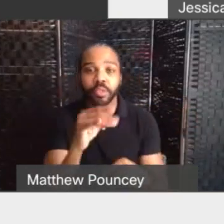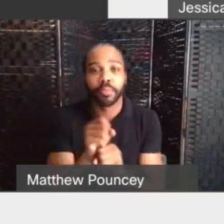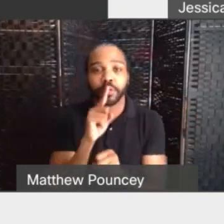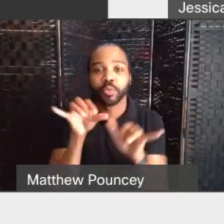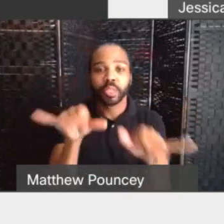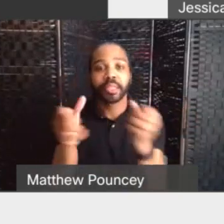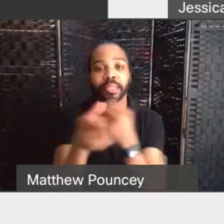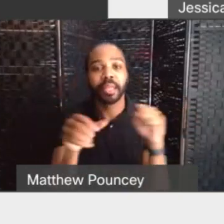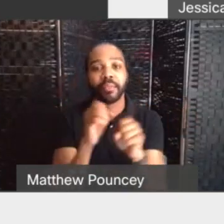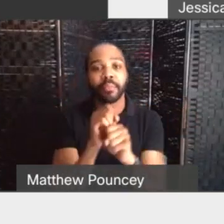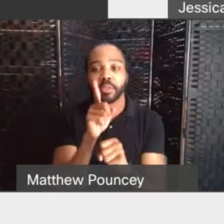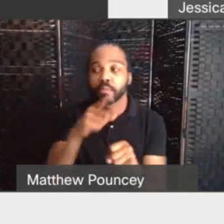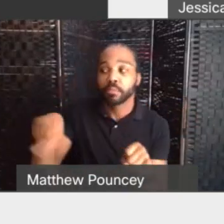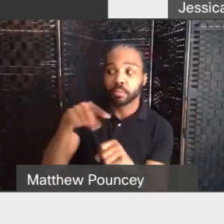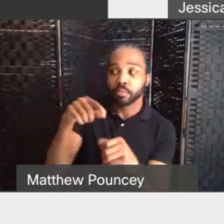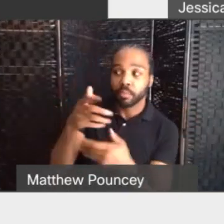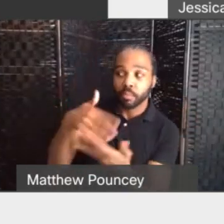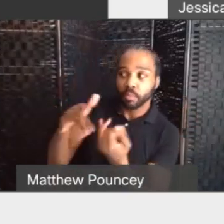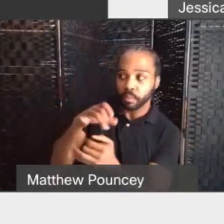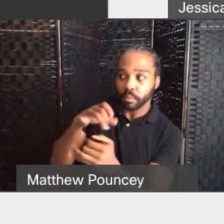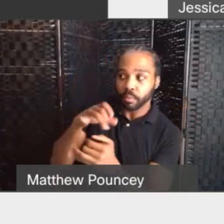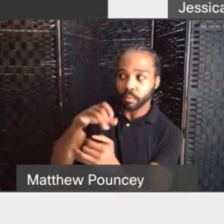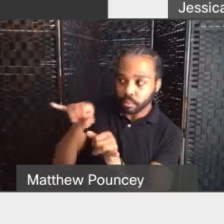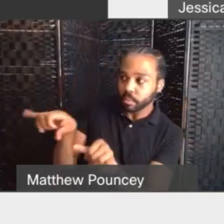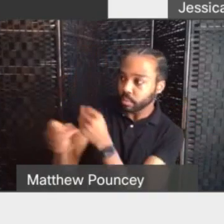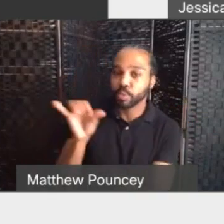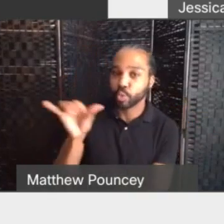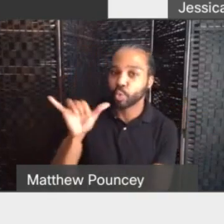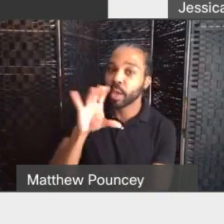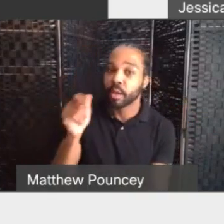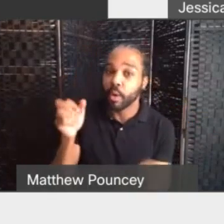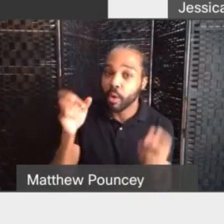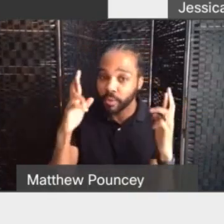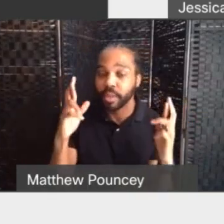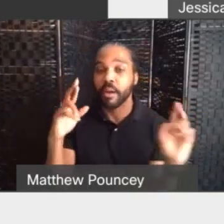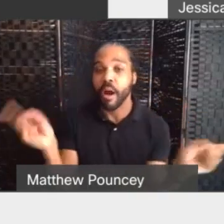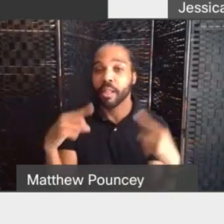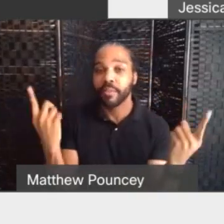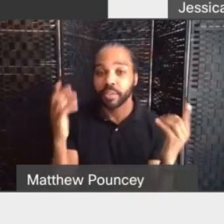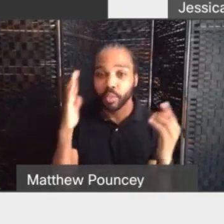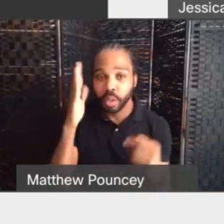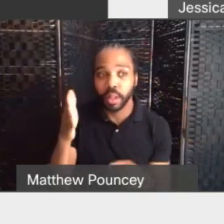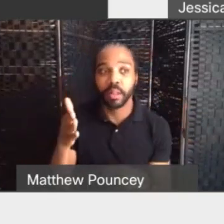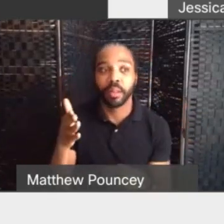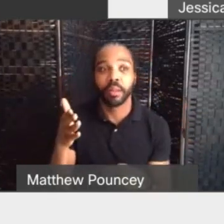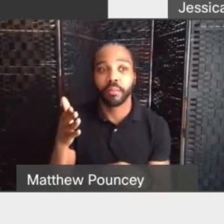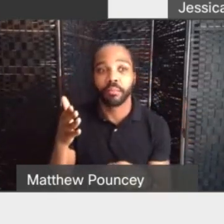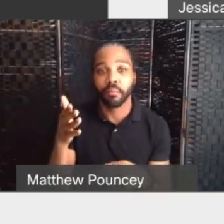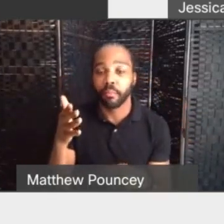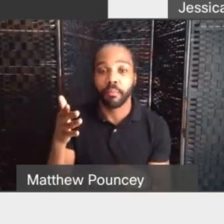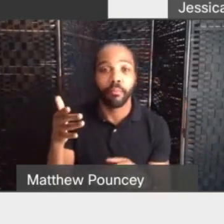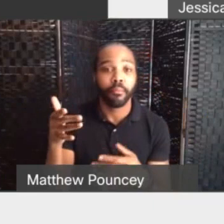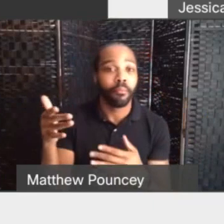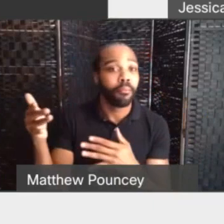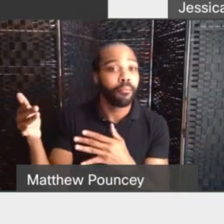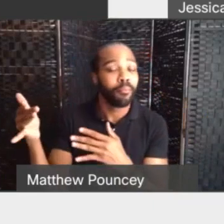you are as well. And hopefully we will all get to a point in the next period of time